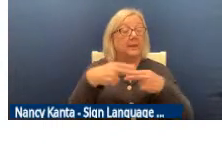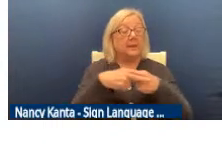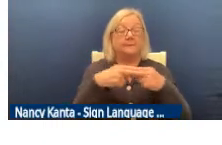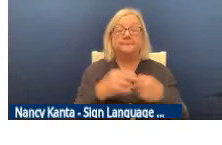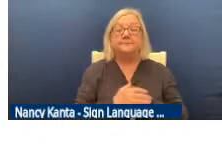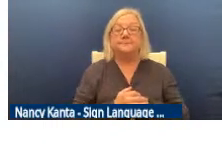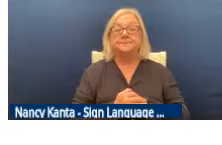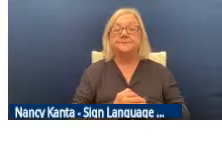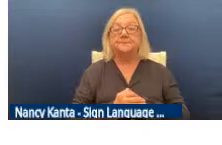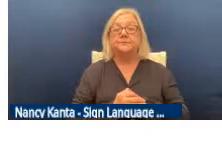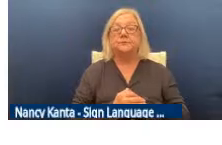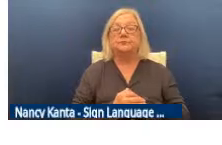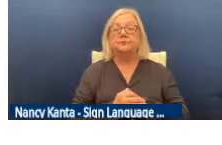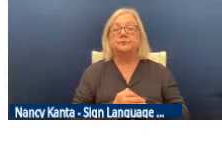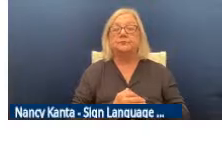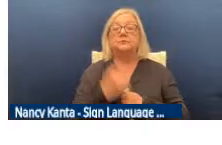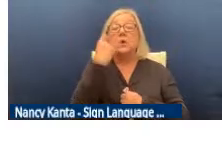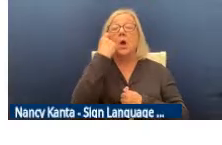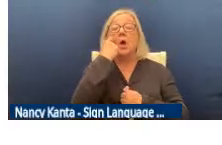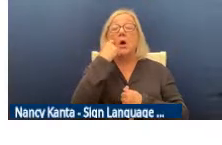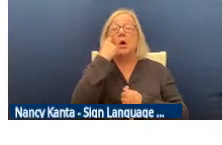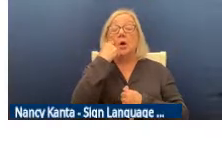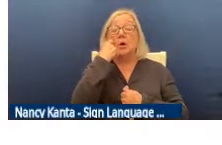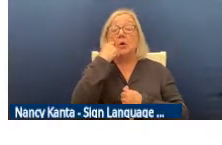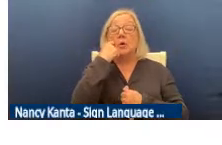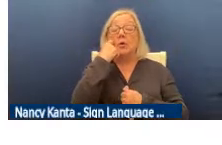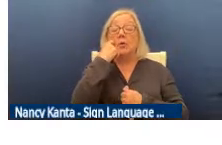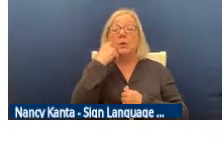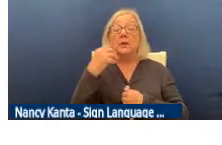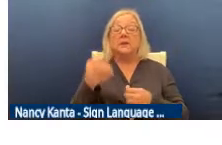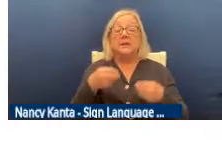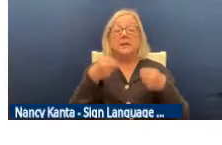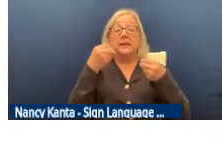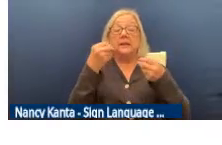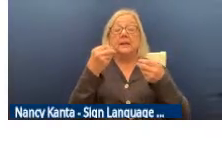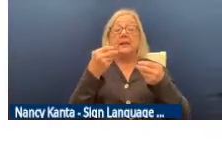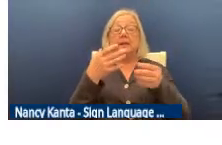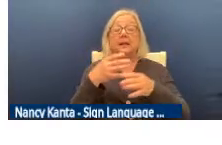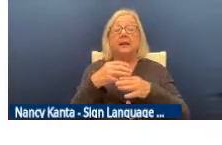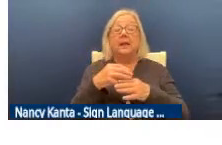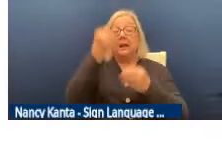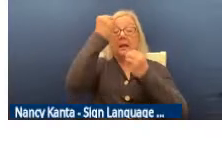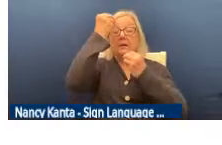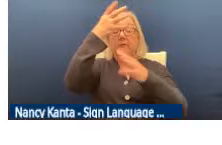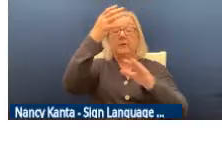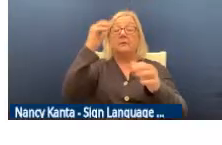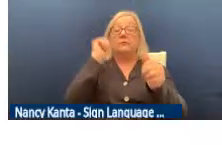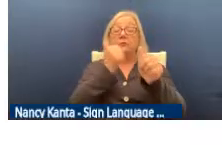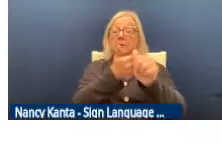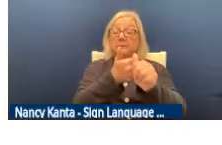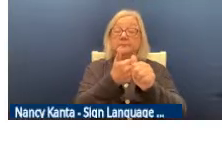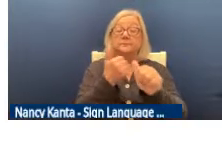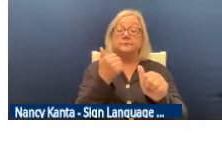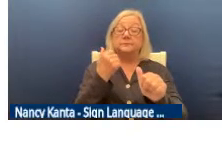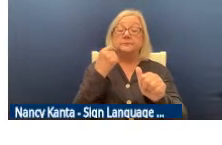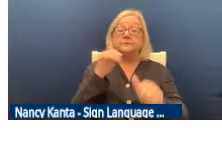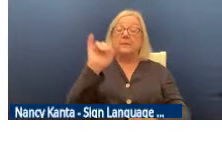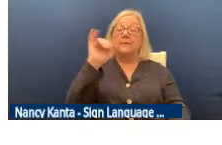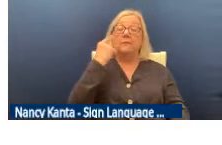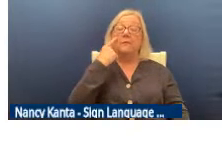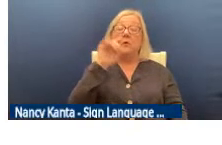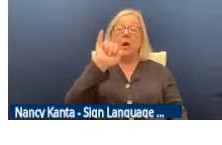So recently we also gave industry an update for IBR contracting. On September 8th, we